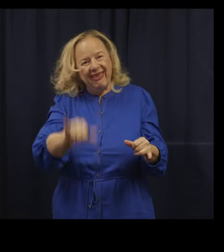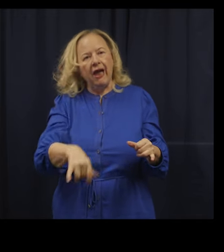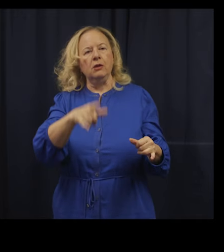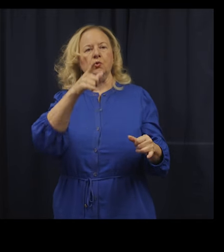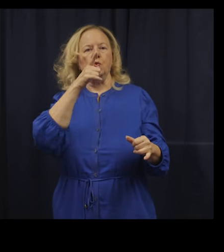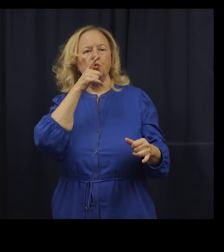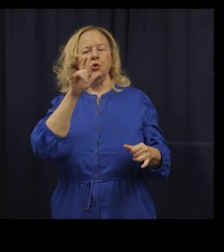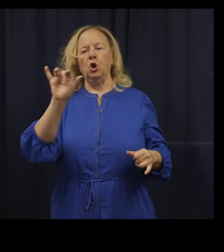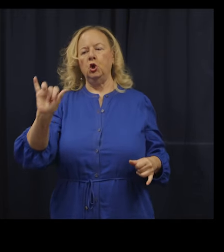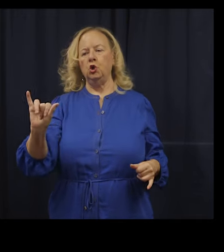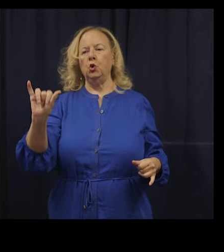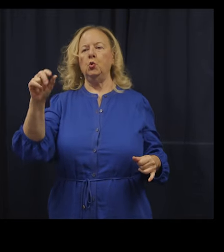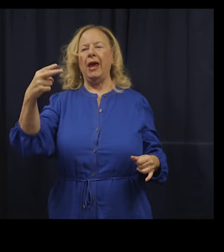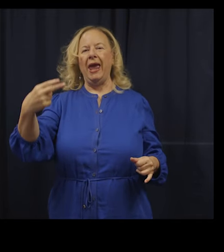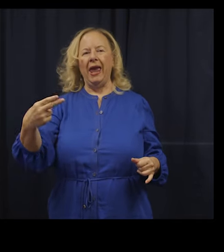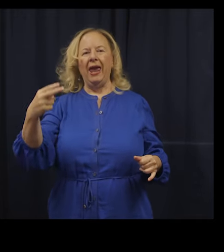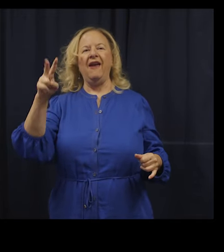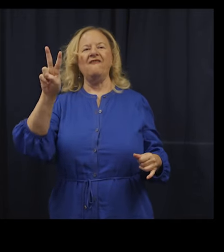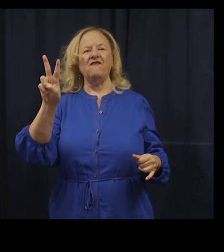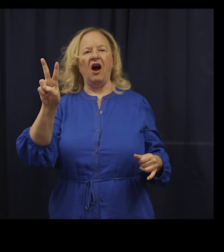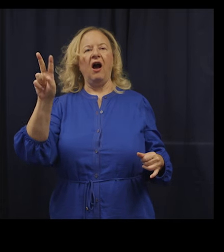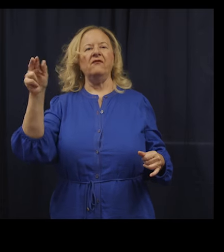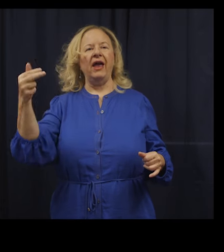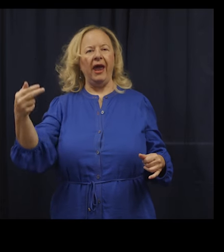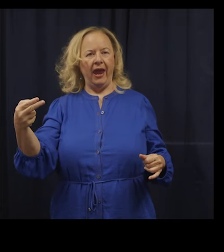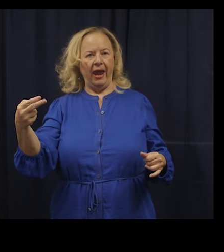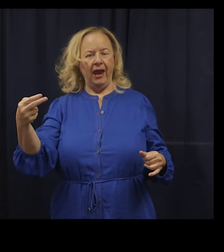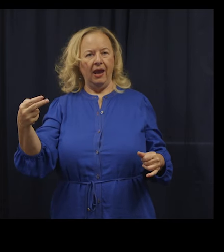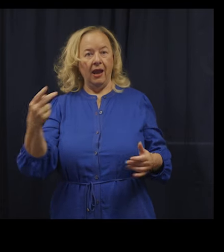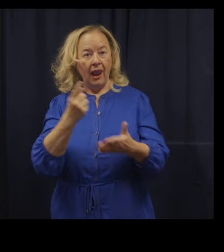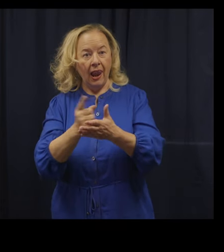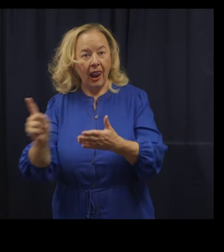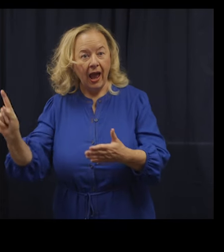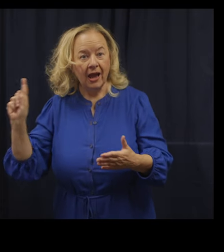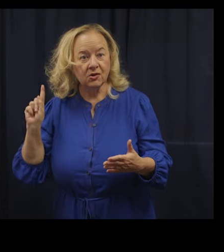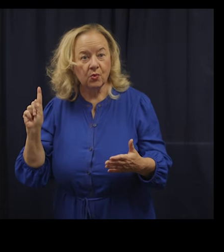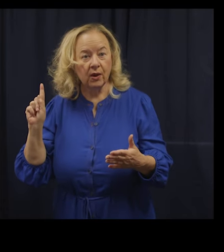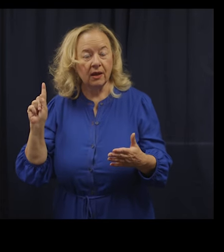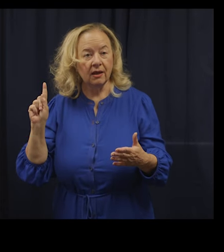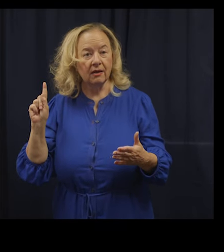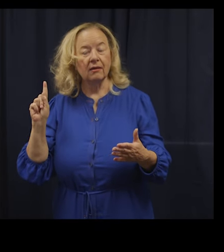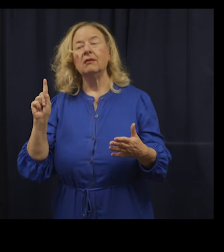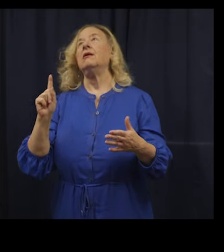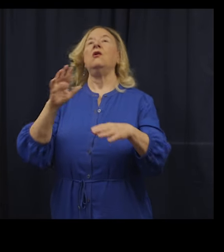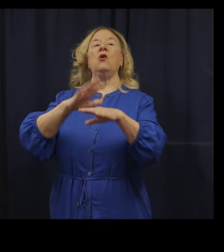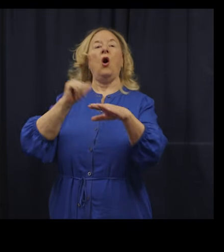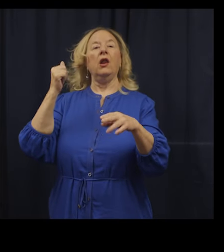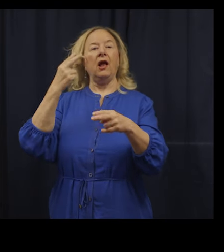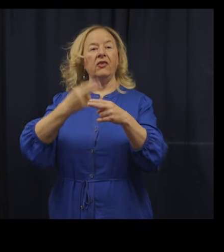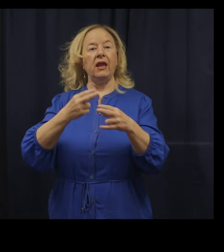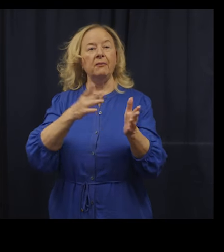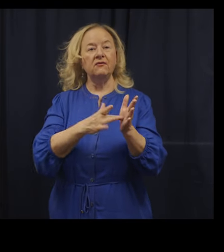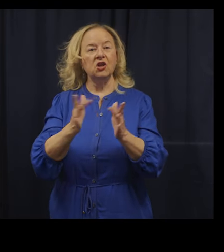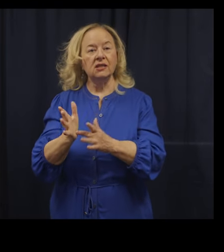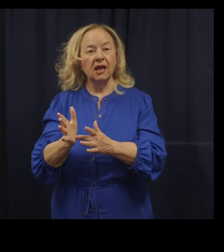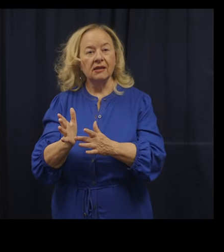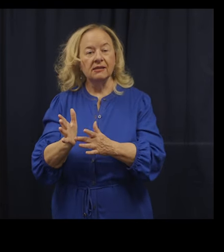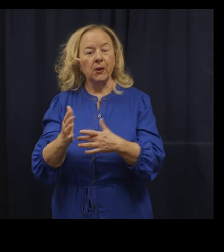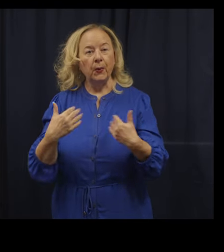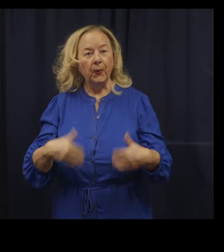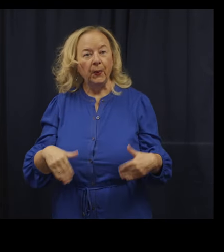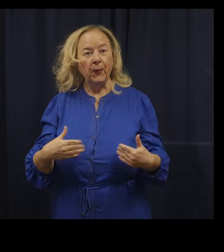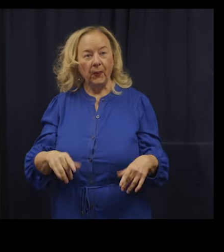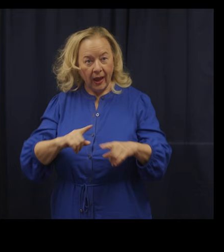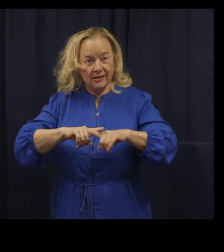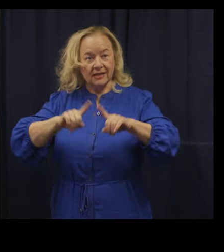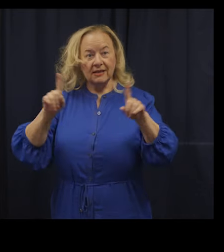we're going to be looking at that today. What do you think about last week's about calling on the name of Jesus? Was that a little different